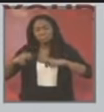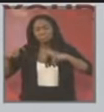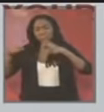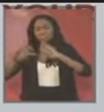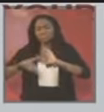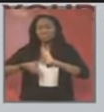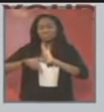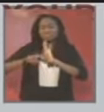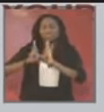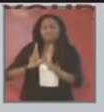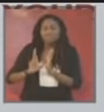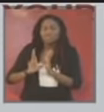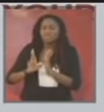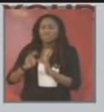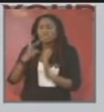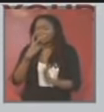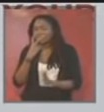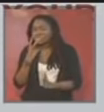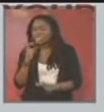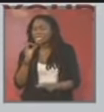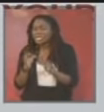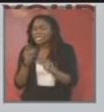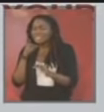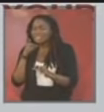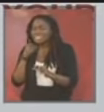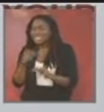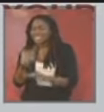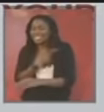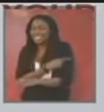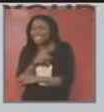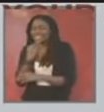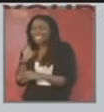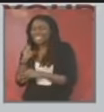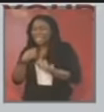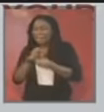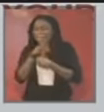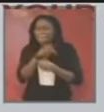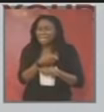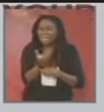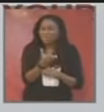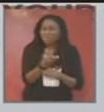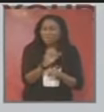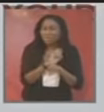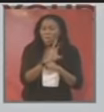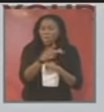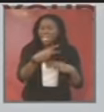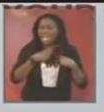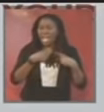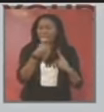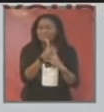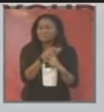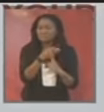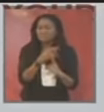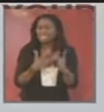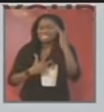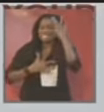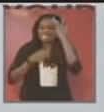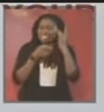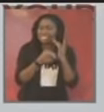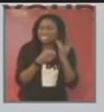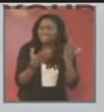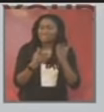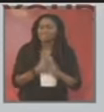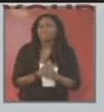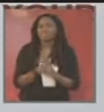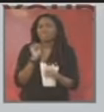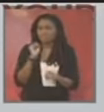get and go backwards and see if they are attributable to the vaccine itself or to some other disease that would have occurred naturally without the vaccine.